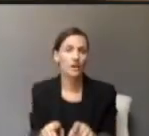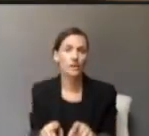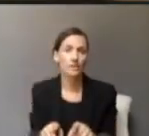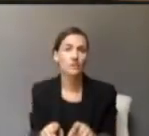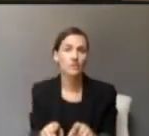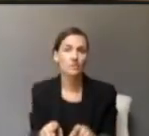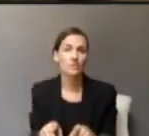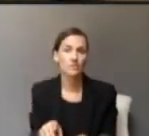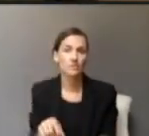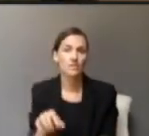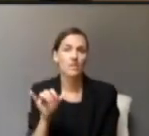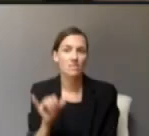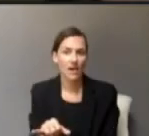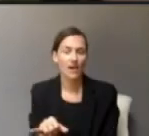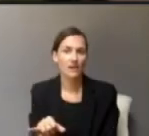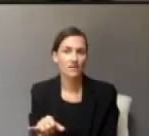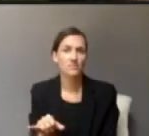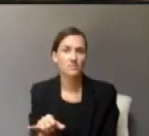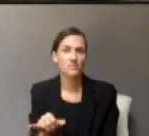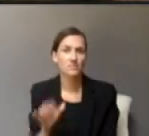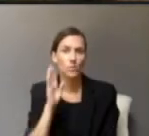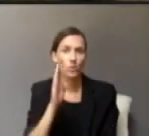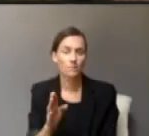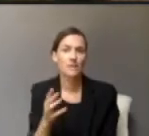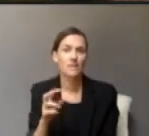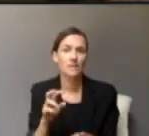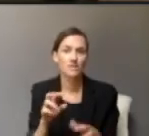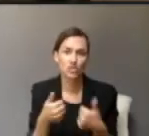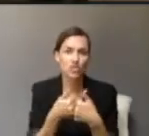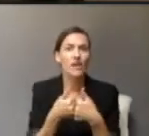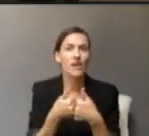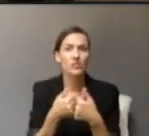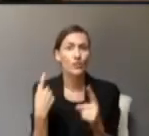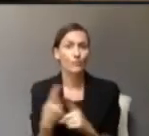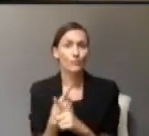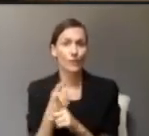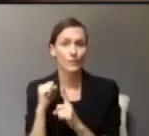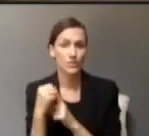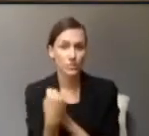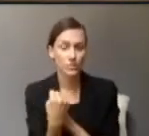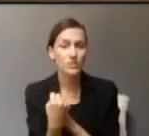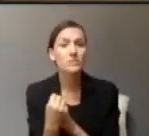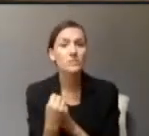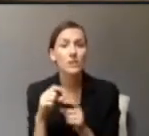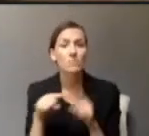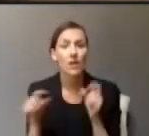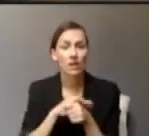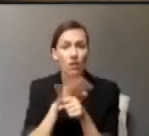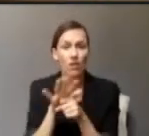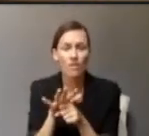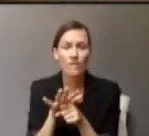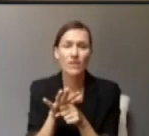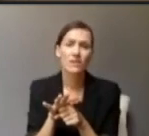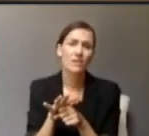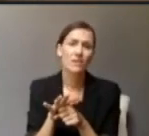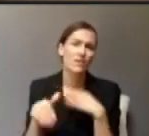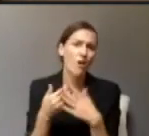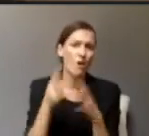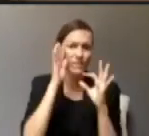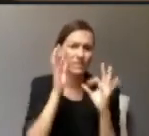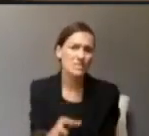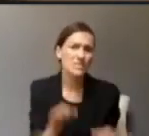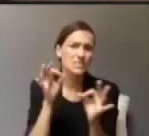That would be difficult in a regular situation, but COVID and all the decisions